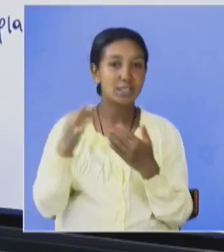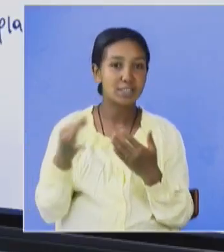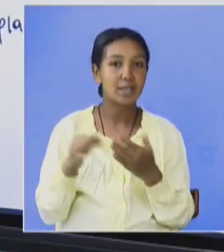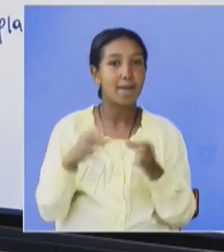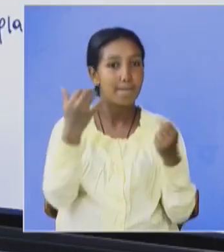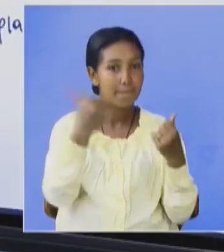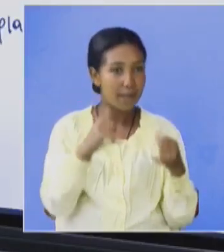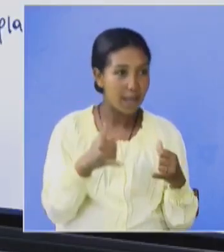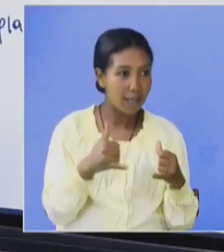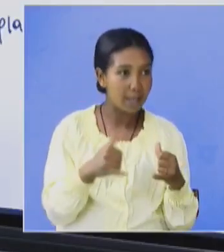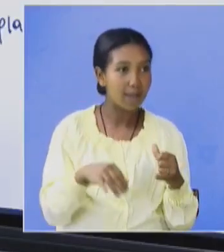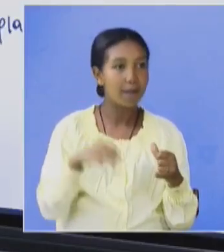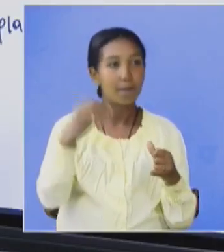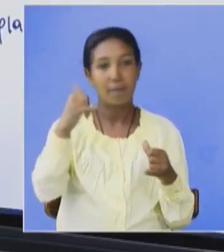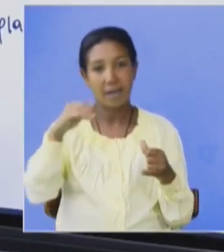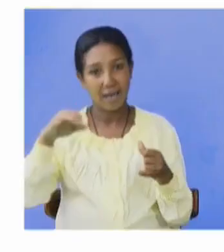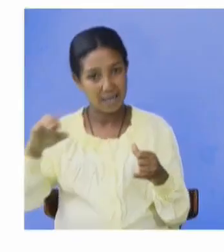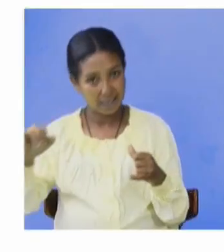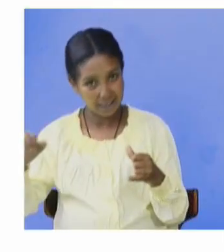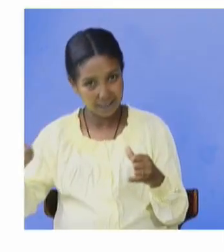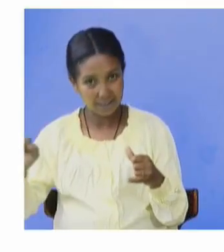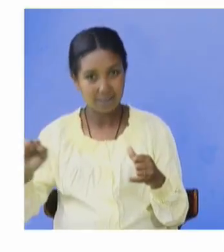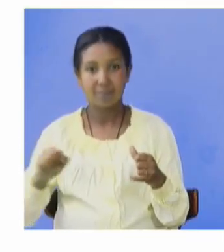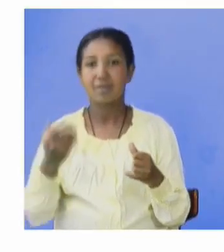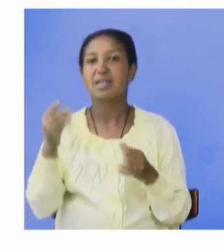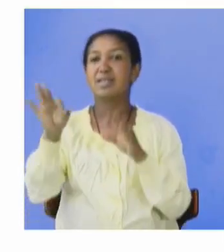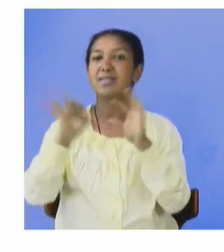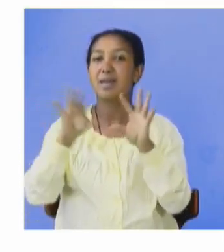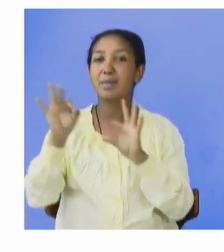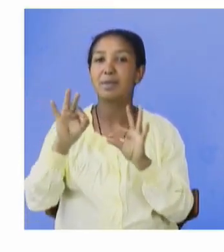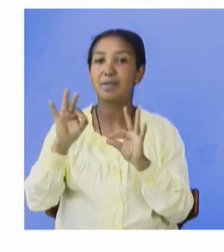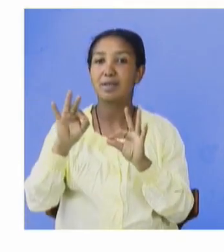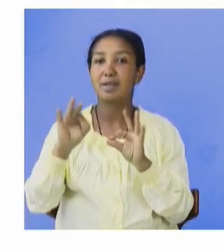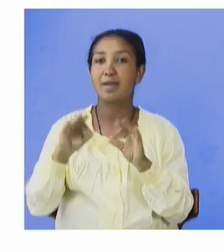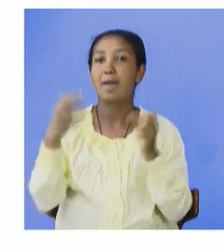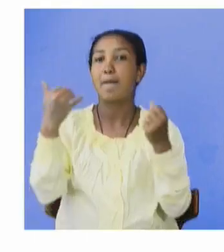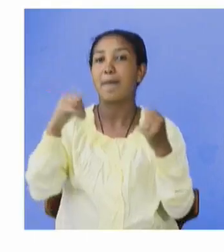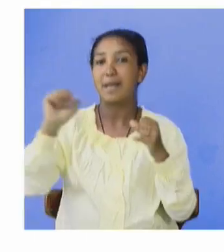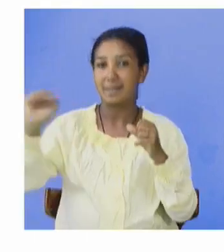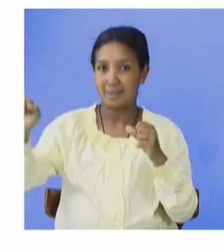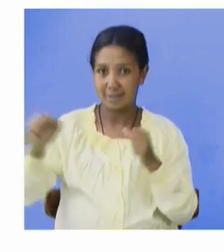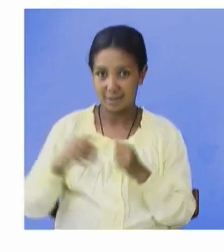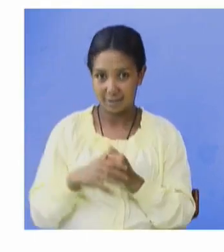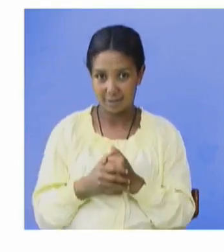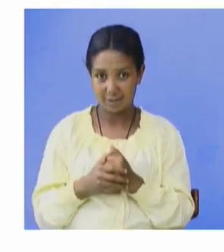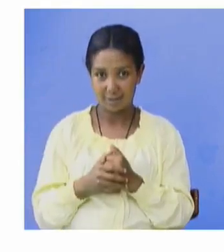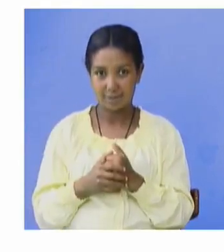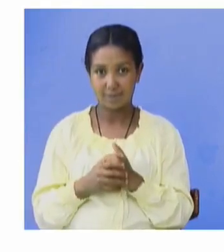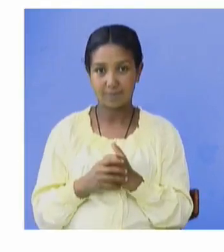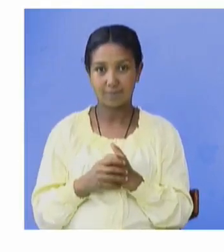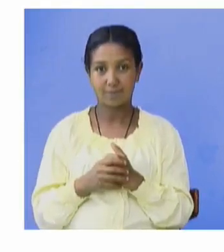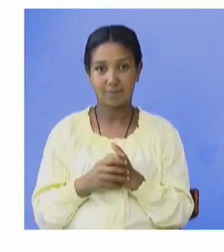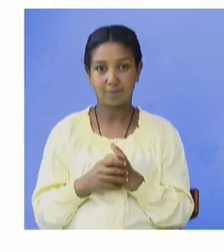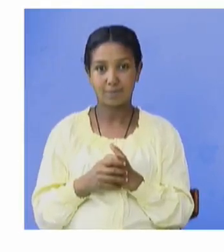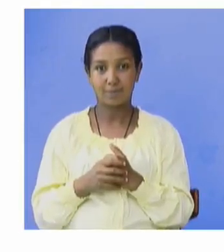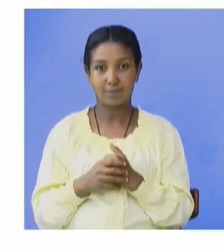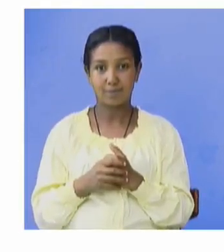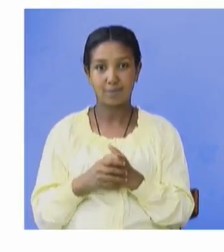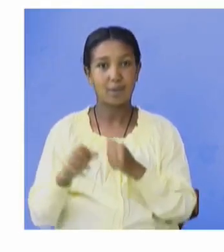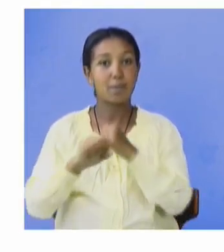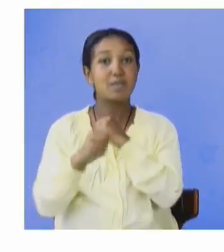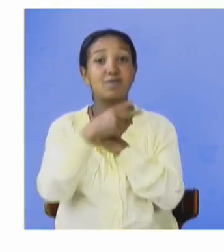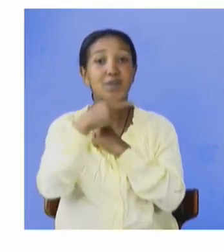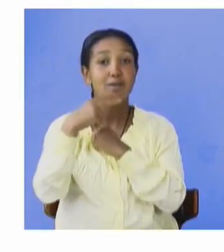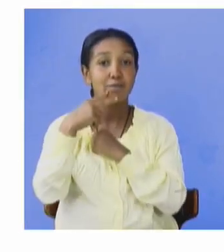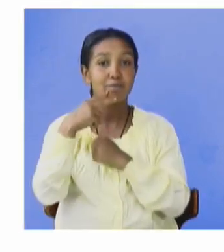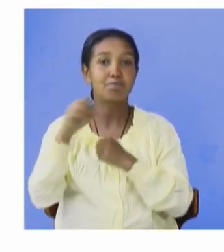play and place. So let us take place, the base verb that